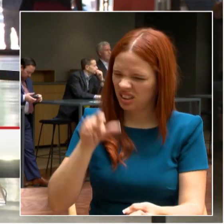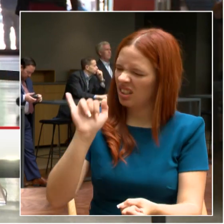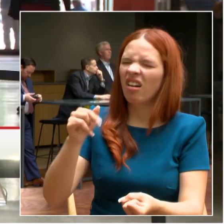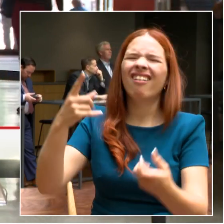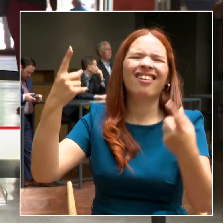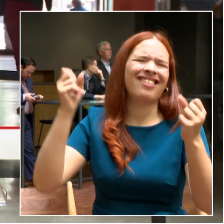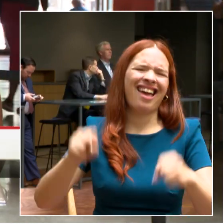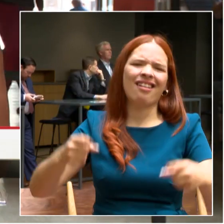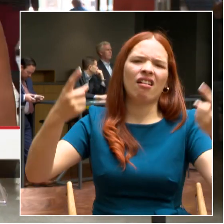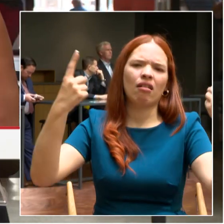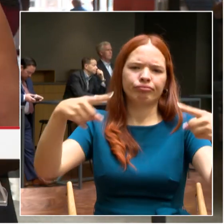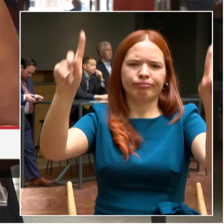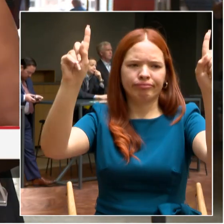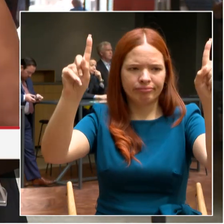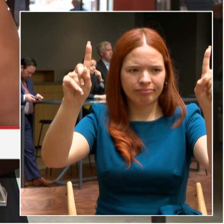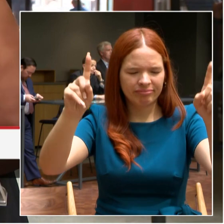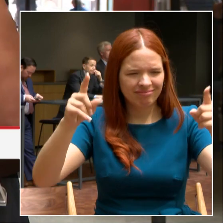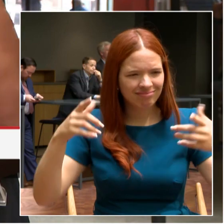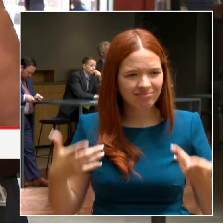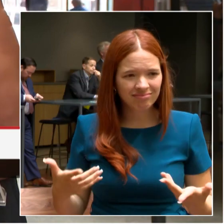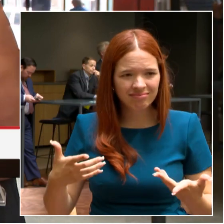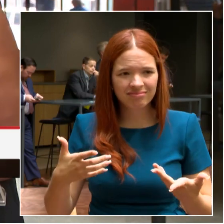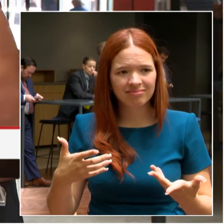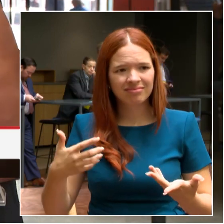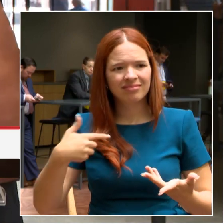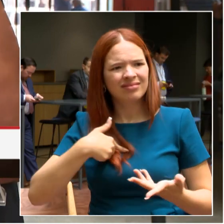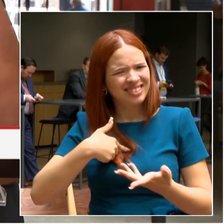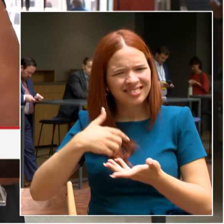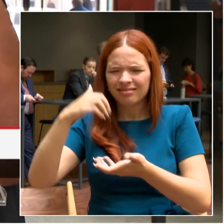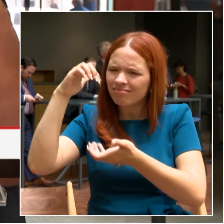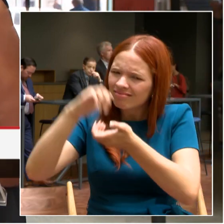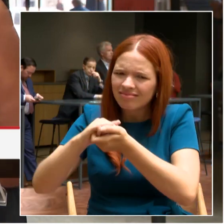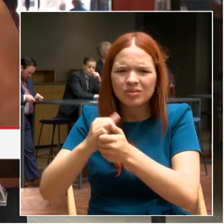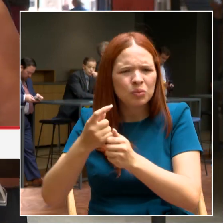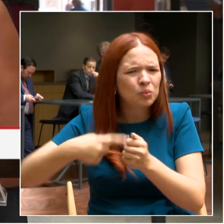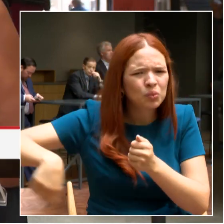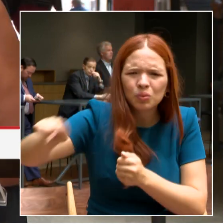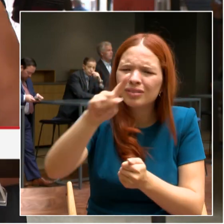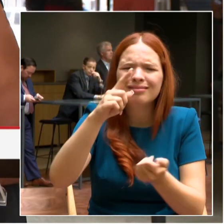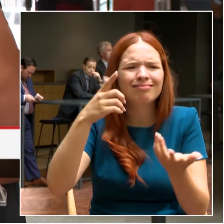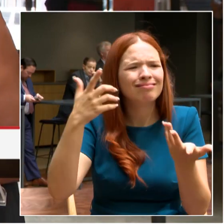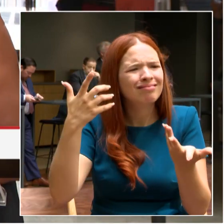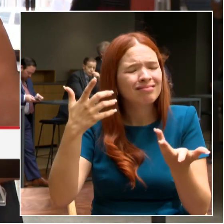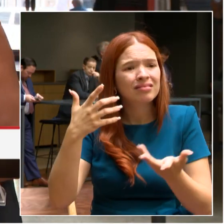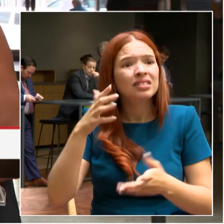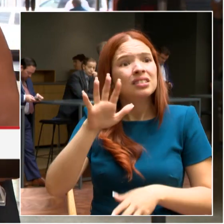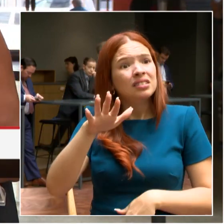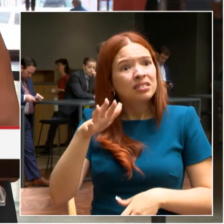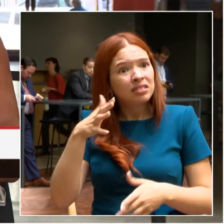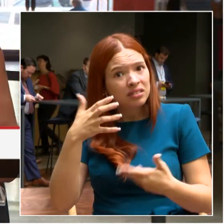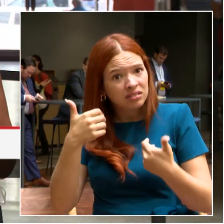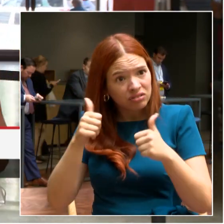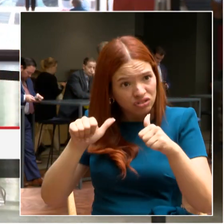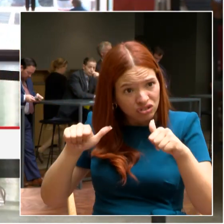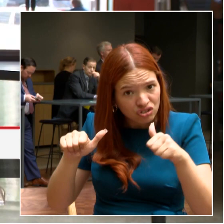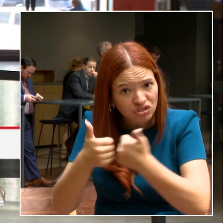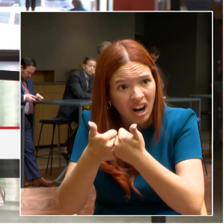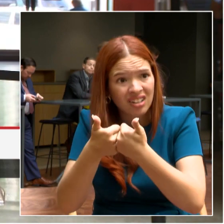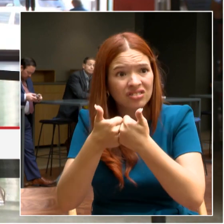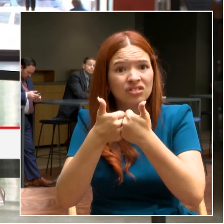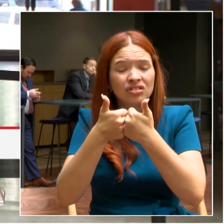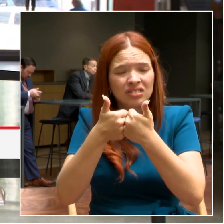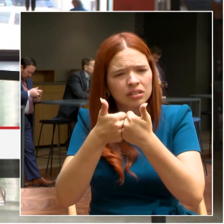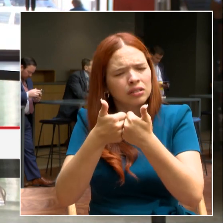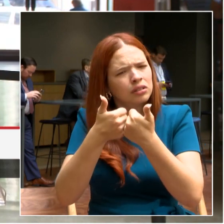be your willing partner, but also challenges us to think differently about our space and think differently about